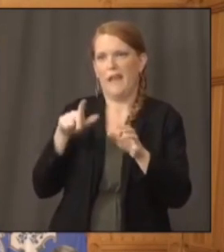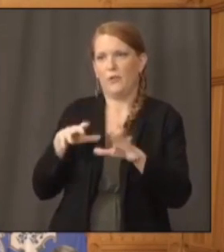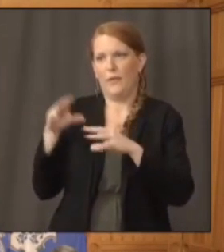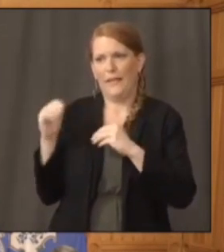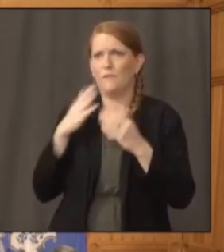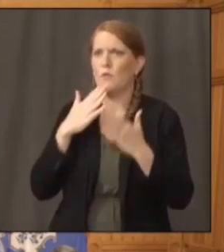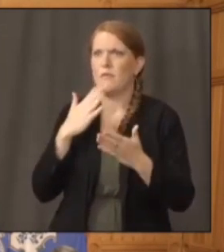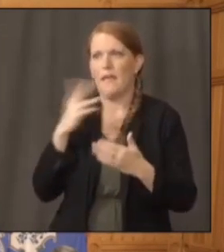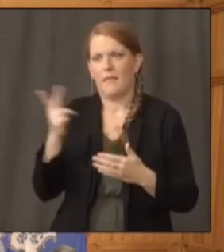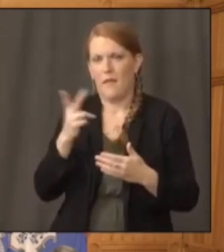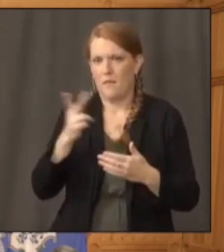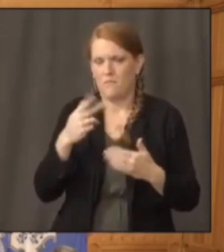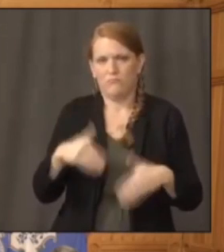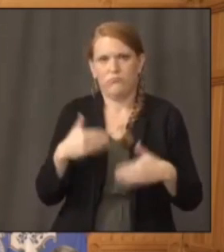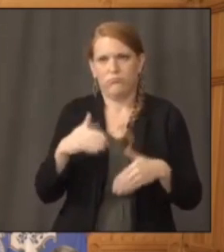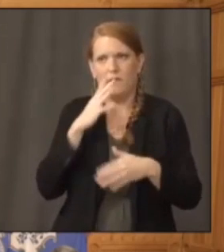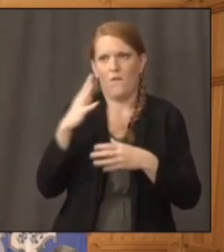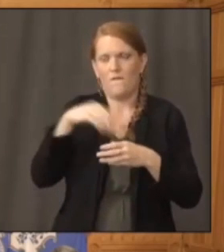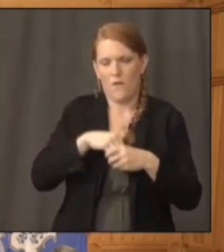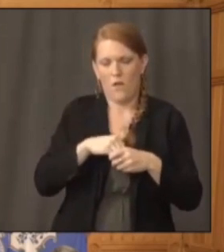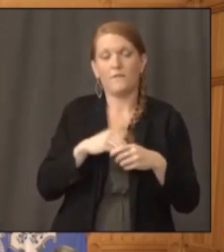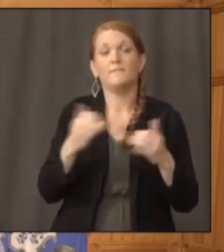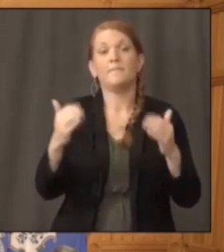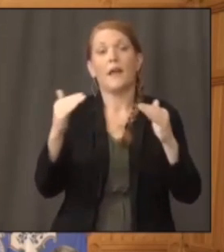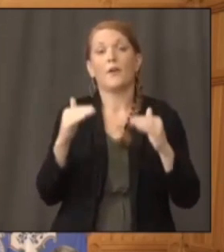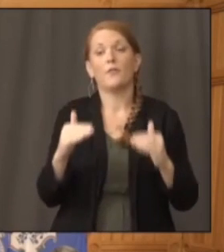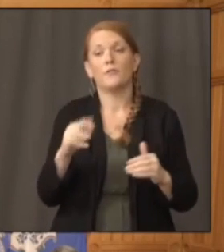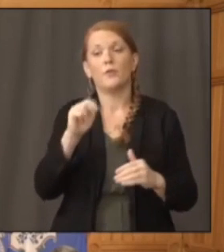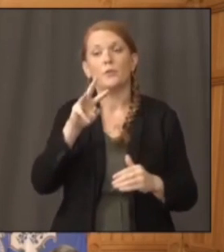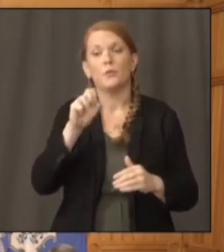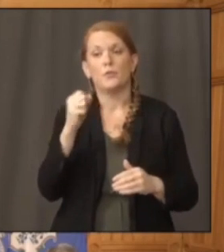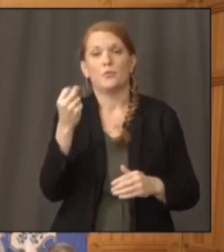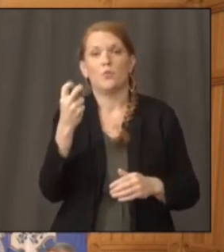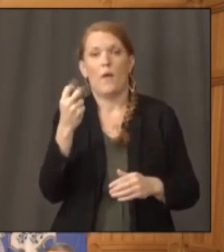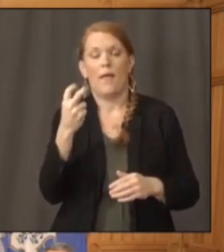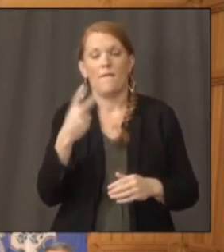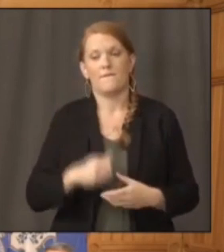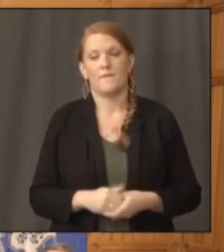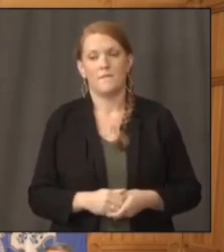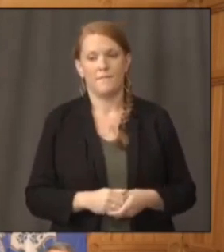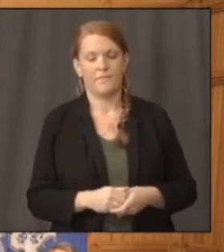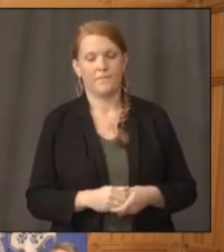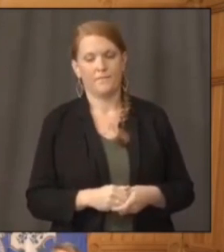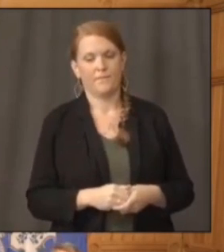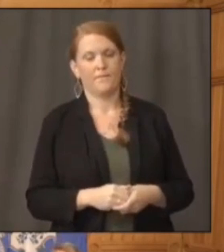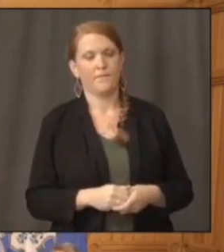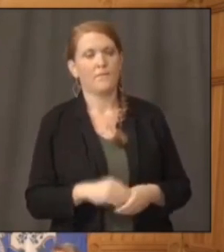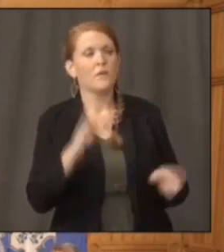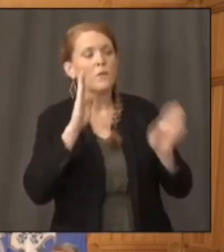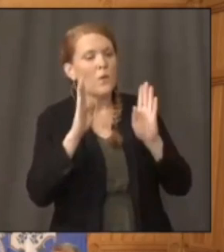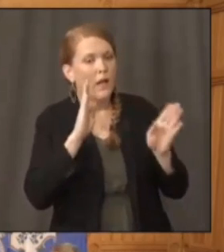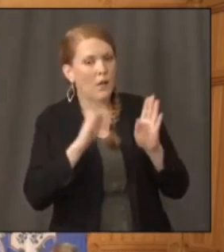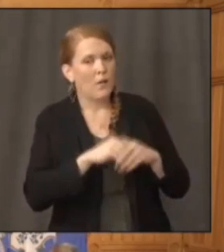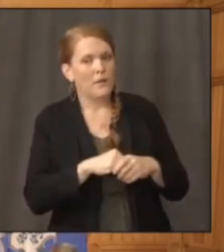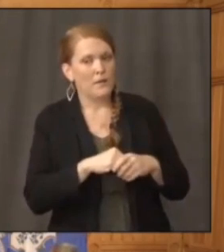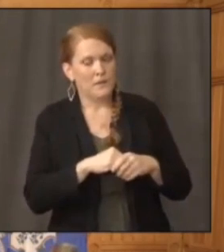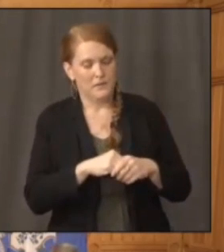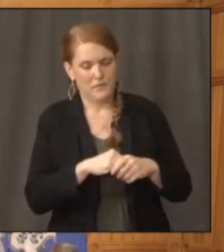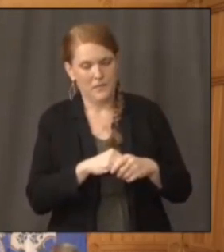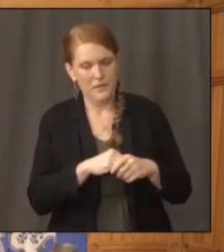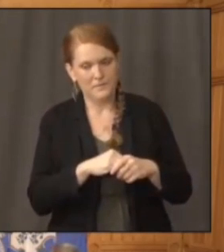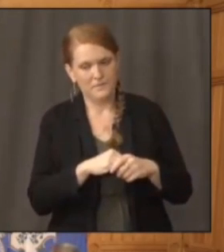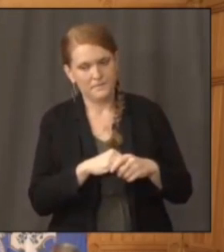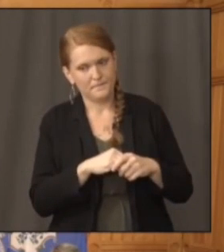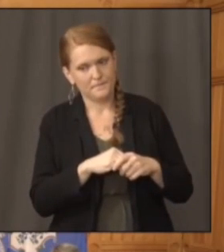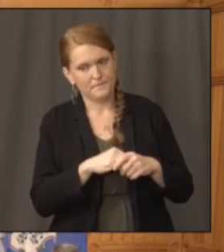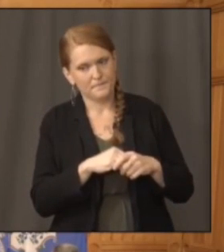once again for their participation. We'll move along to News 12 Connecticut. Hi, Governor. So if